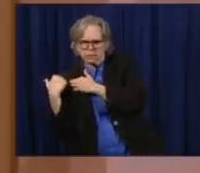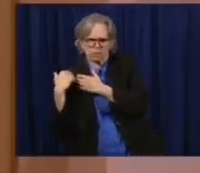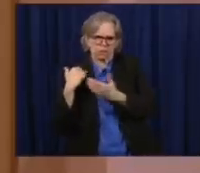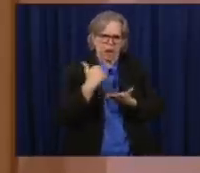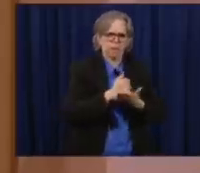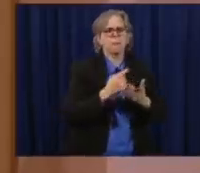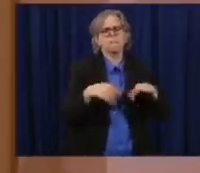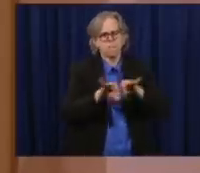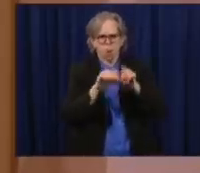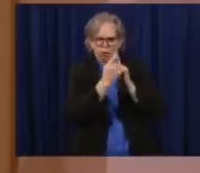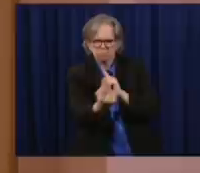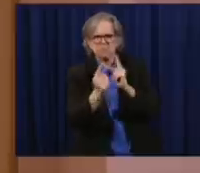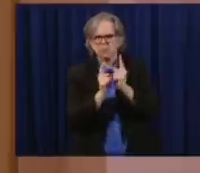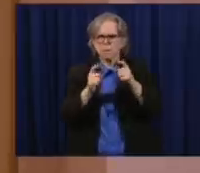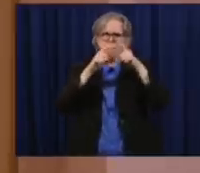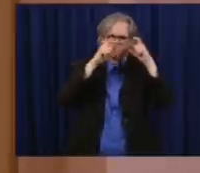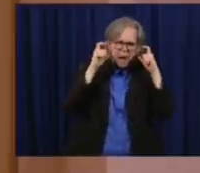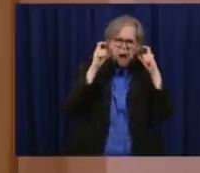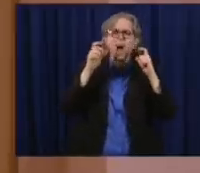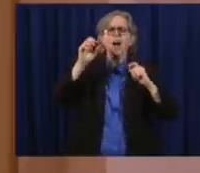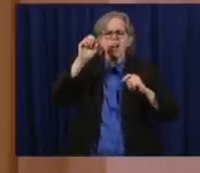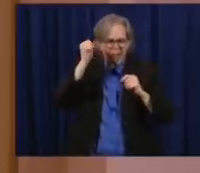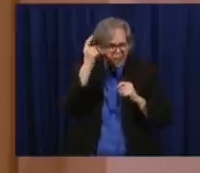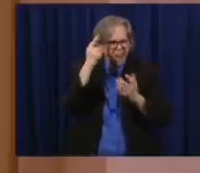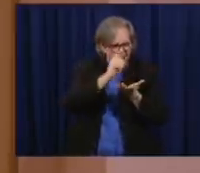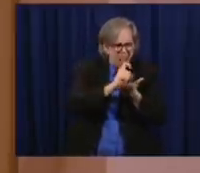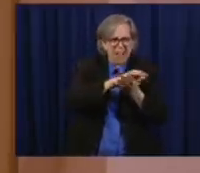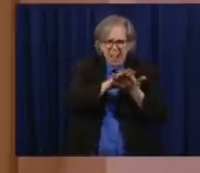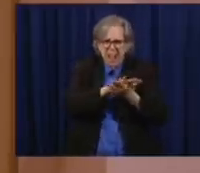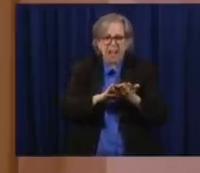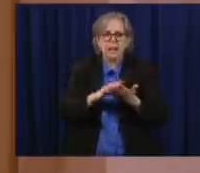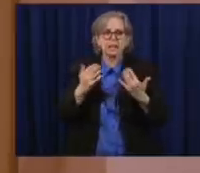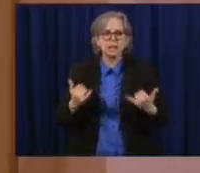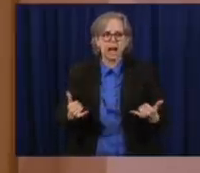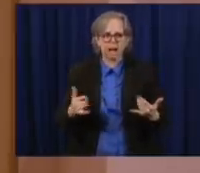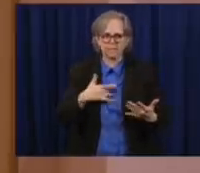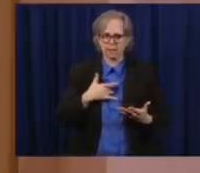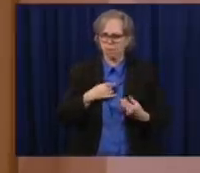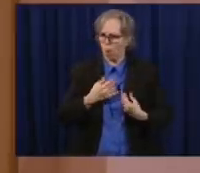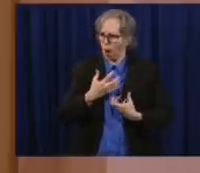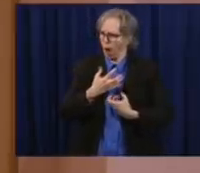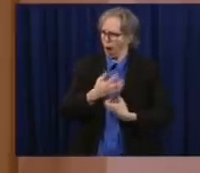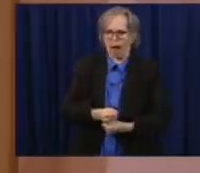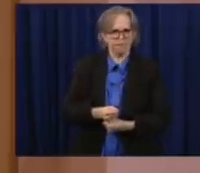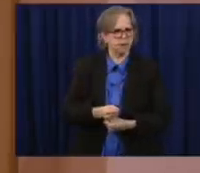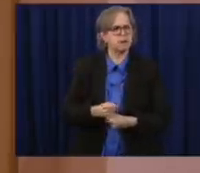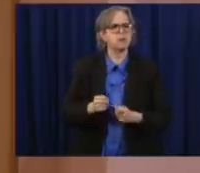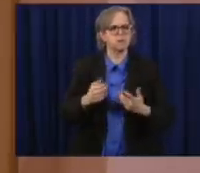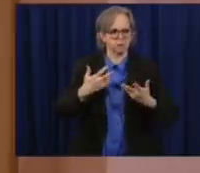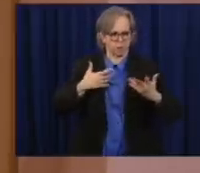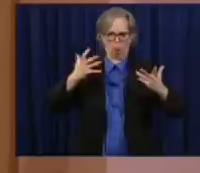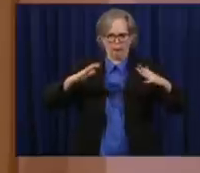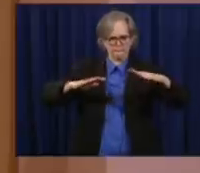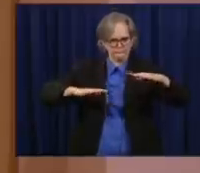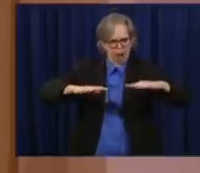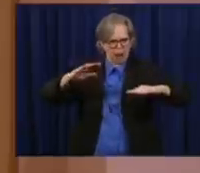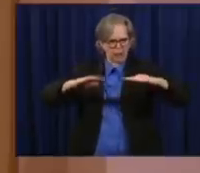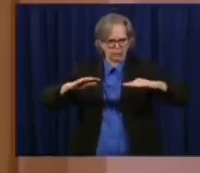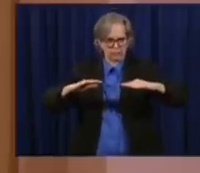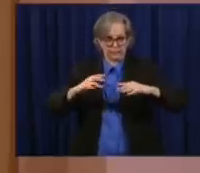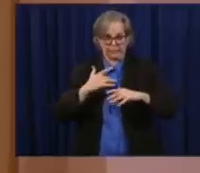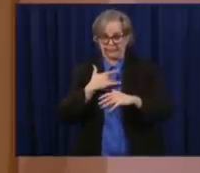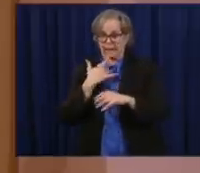And we do want to find that balance between lives and livelihoods. That's our mission. The governor has